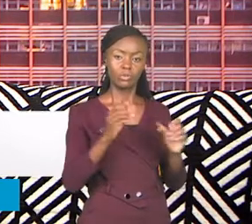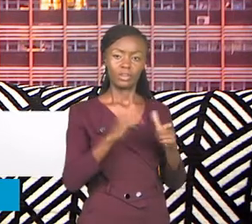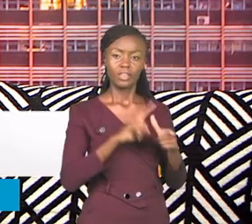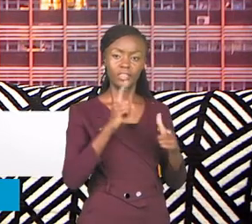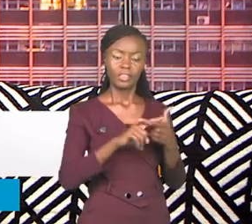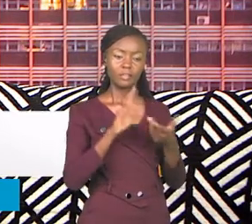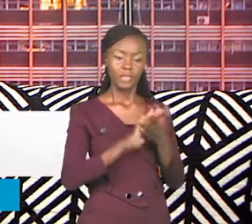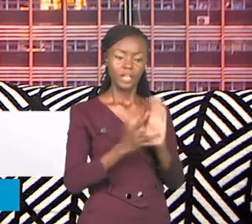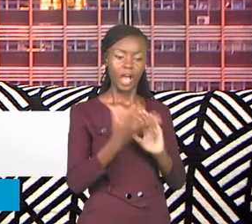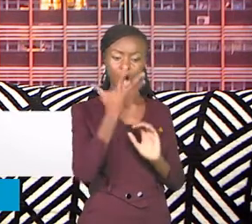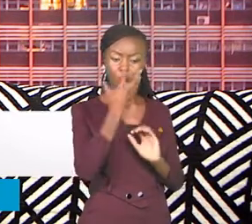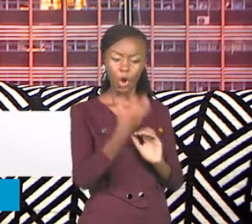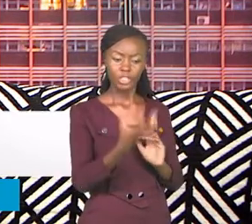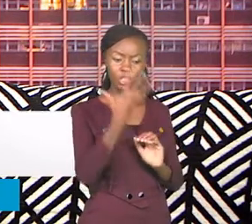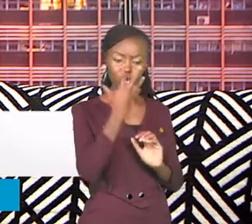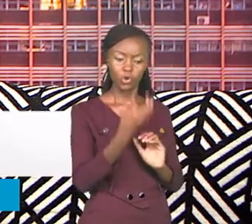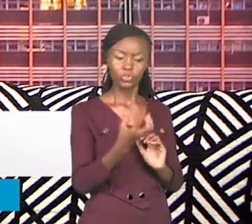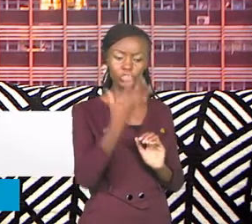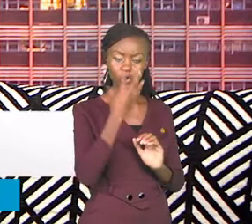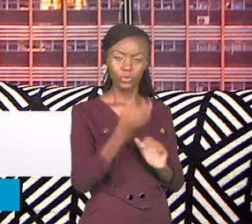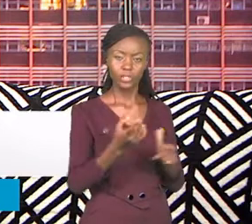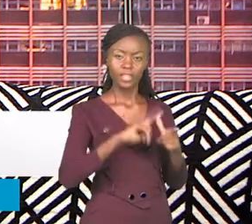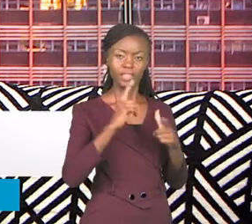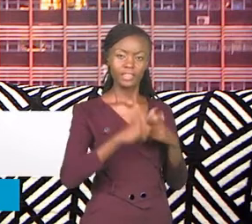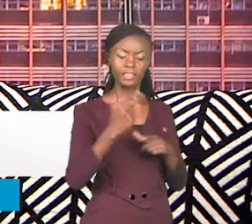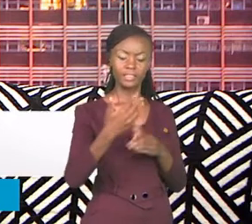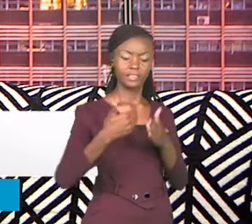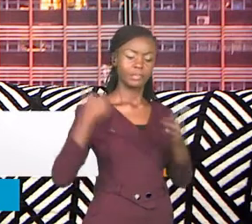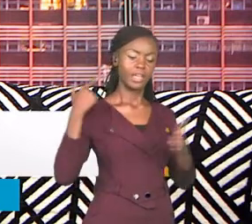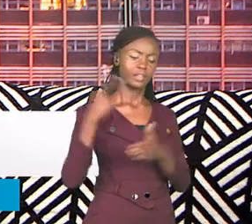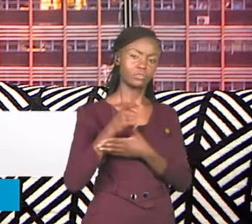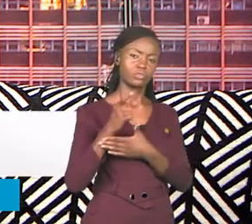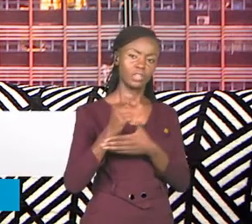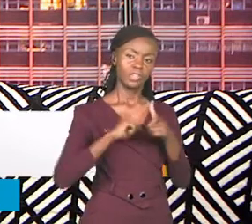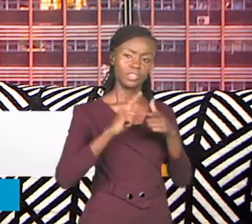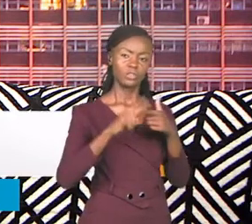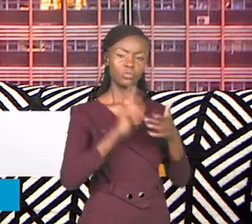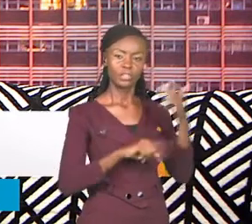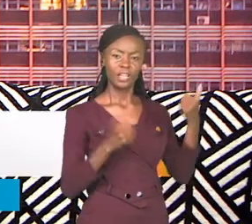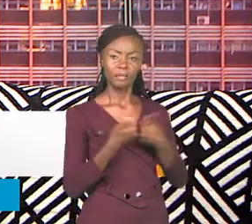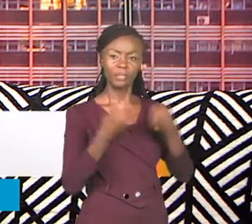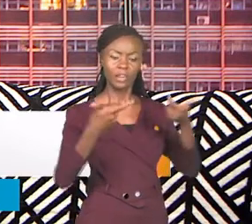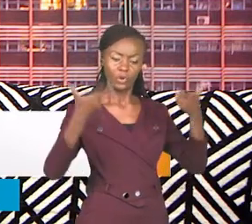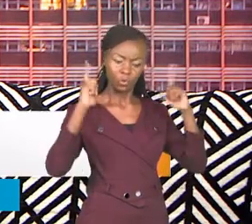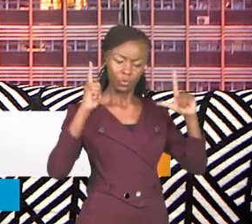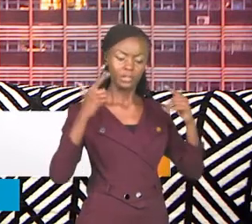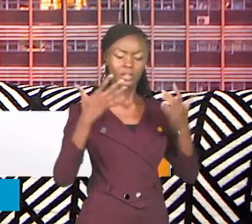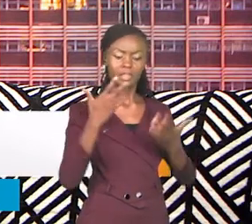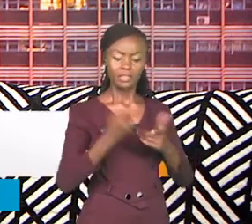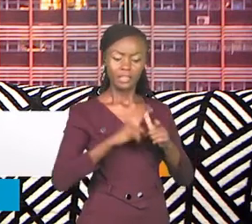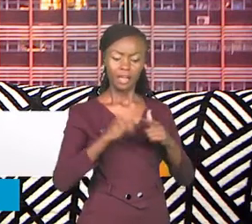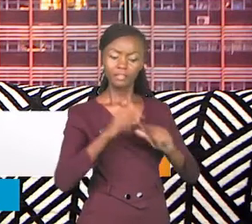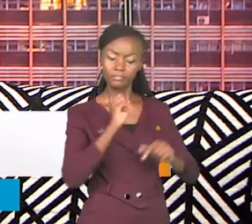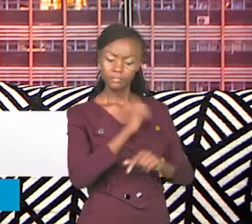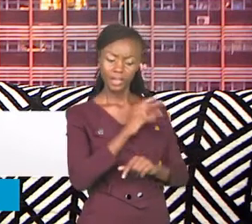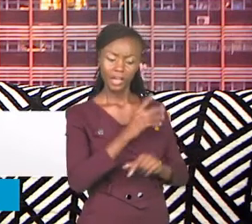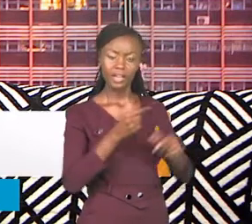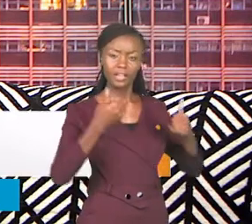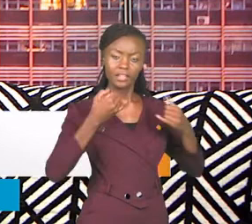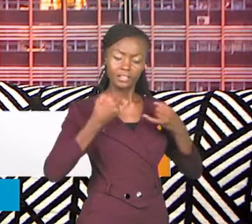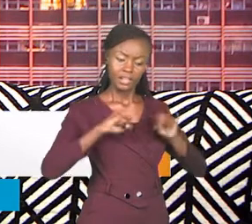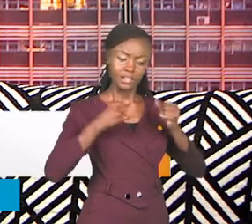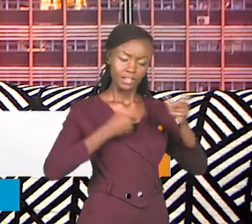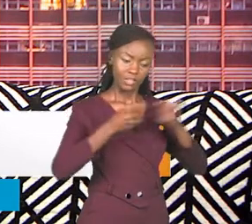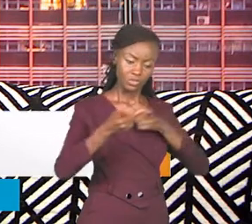hotter and hotter. With this weight behind you, what will happen? Of course, panic will come in. You're trying to control this thing, it's